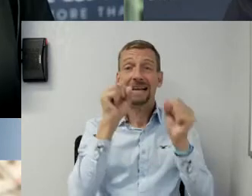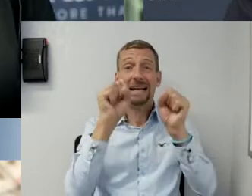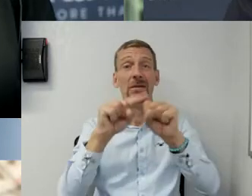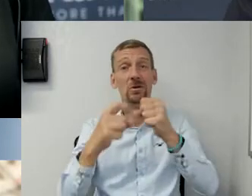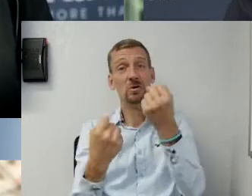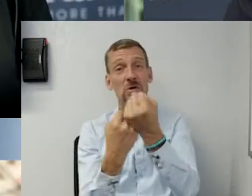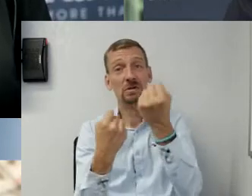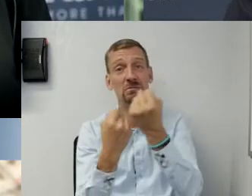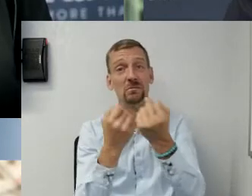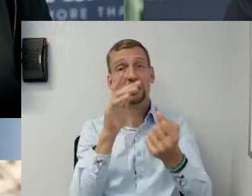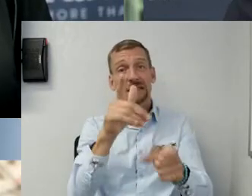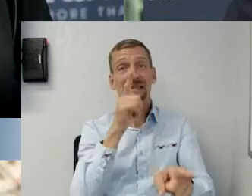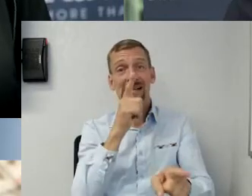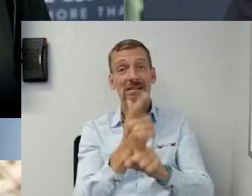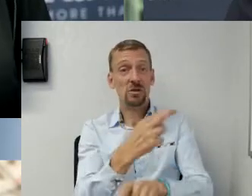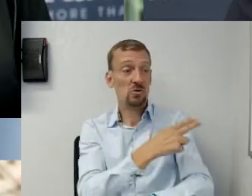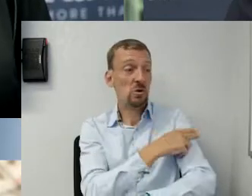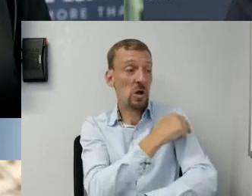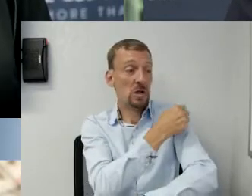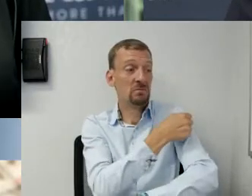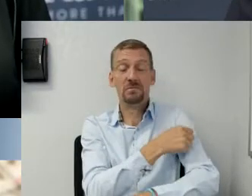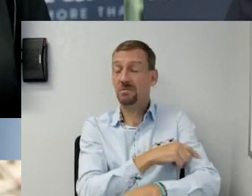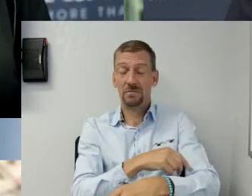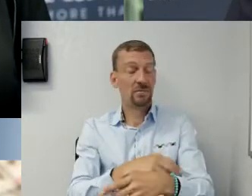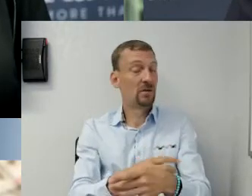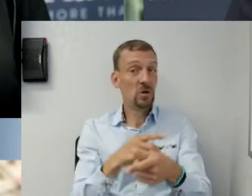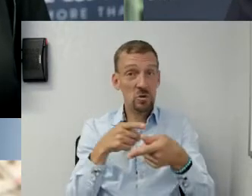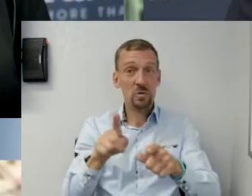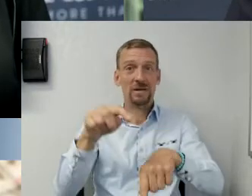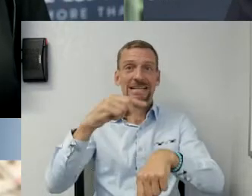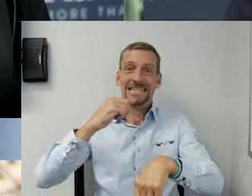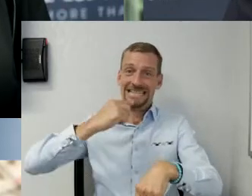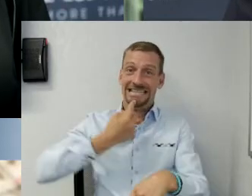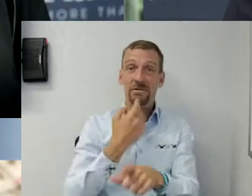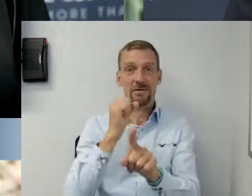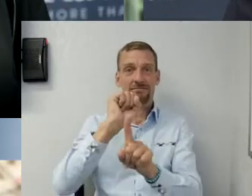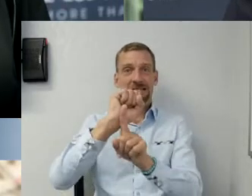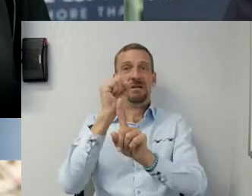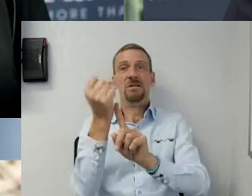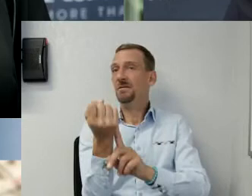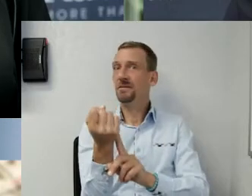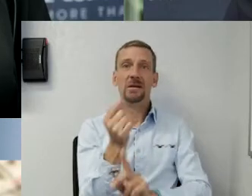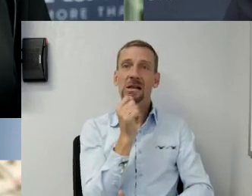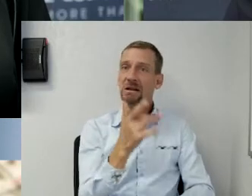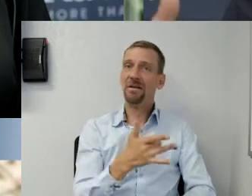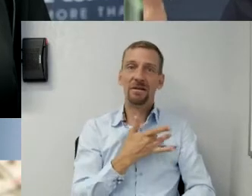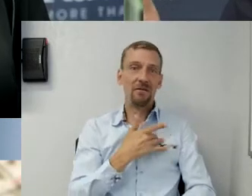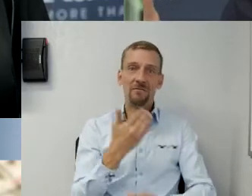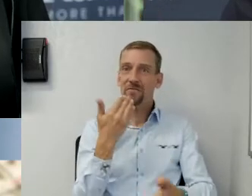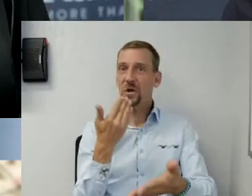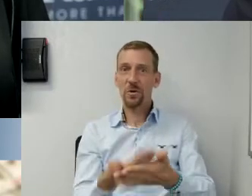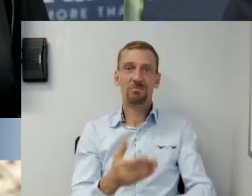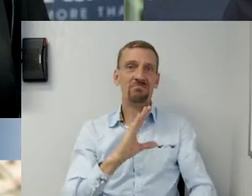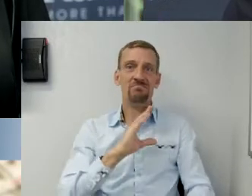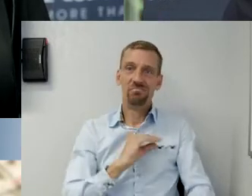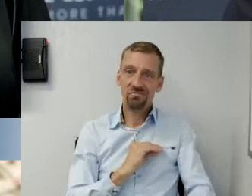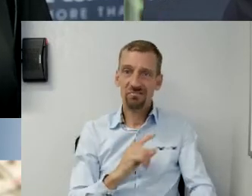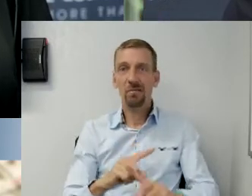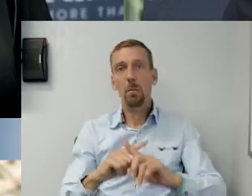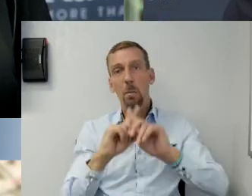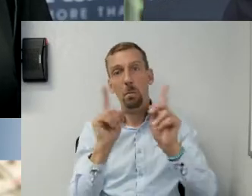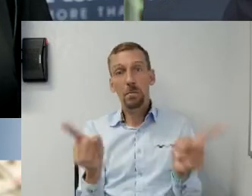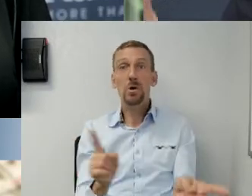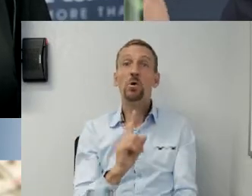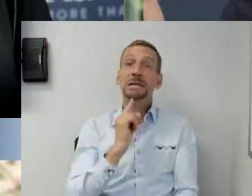your sister hospitals at a time they're going through a pretty intense crisis doesn't feel good. But Yeah. obviously, first